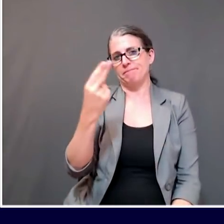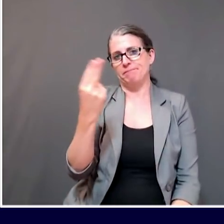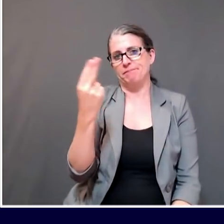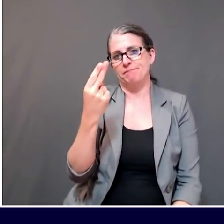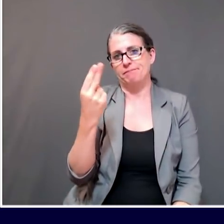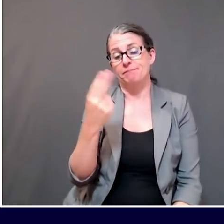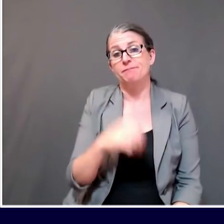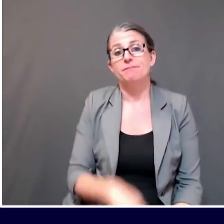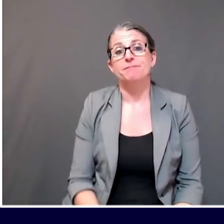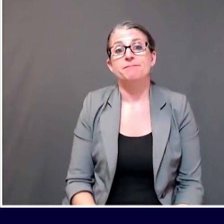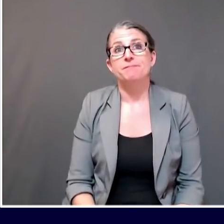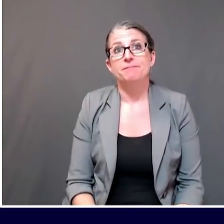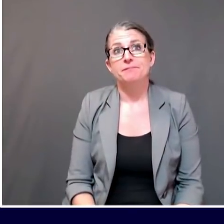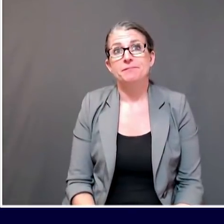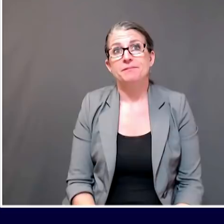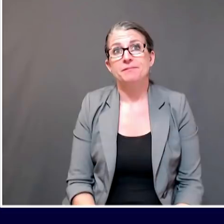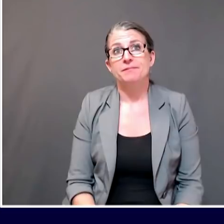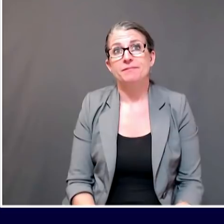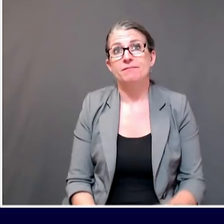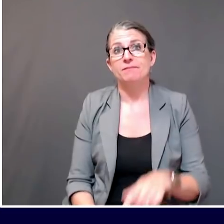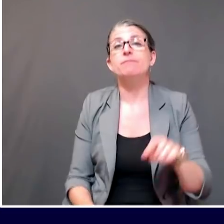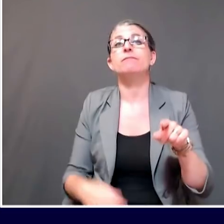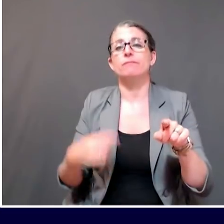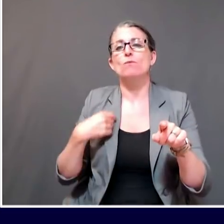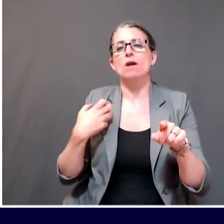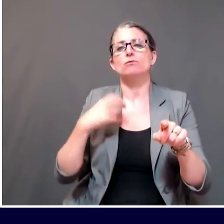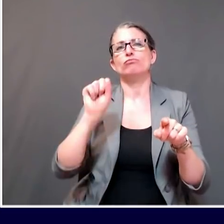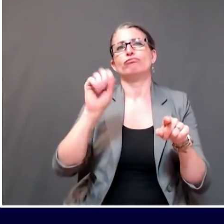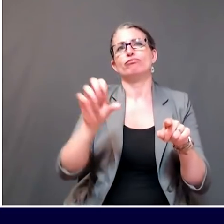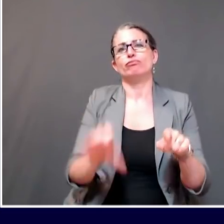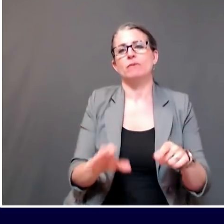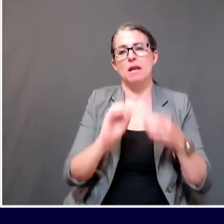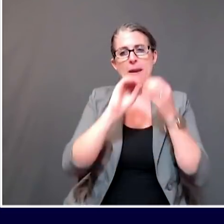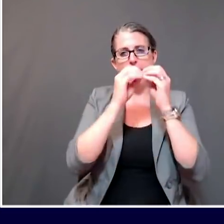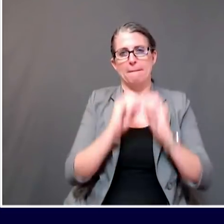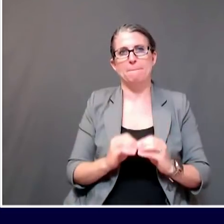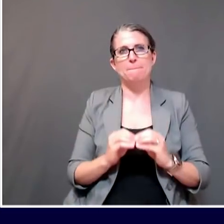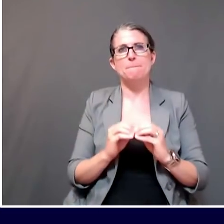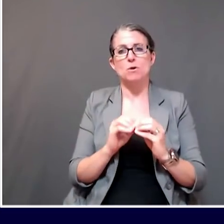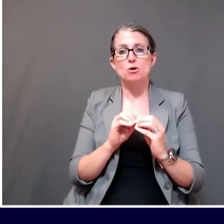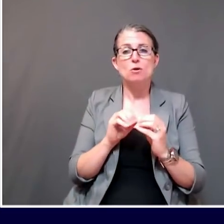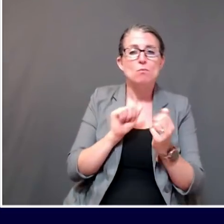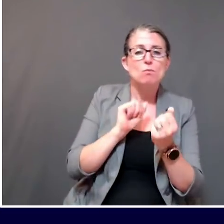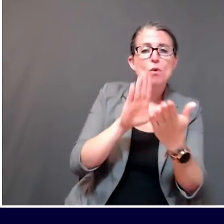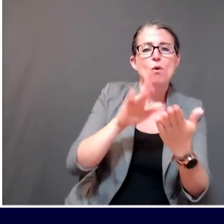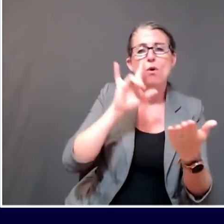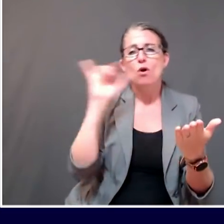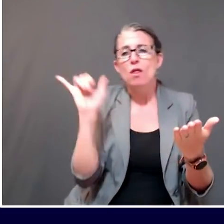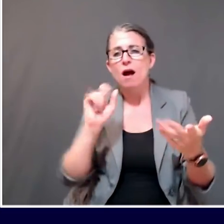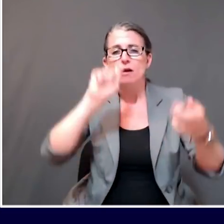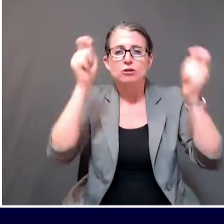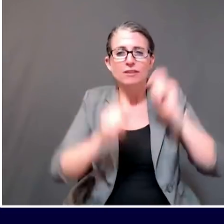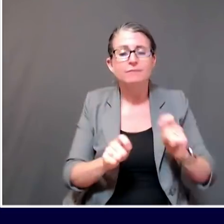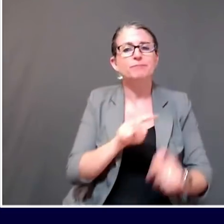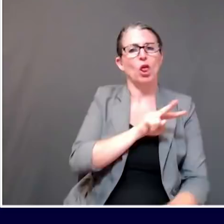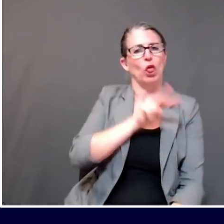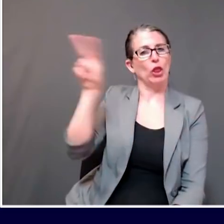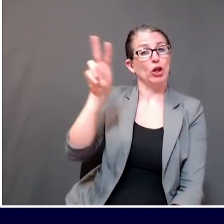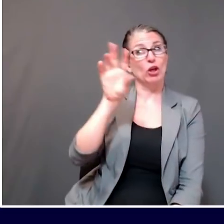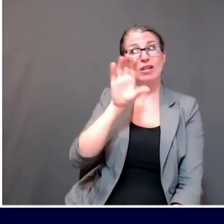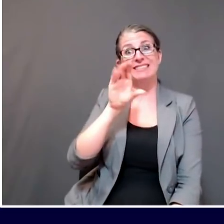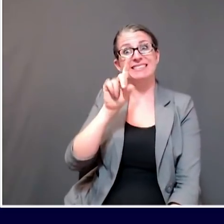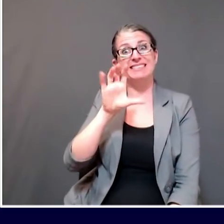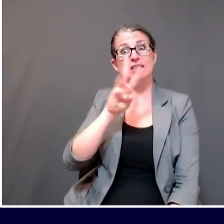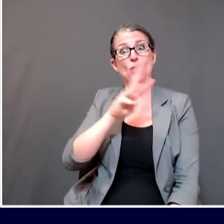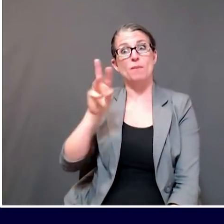change to our numbers that will be on our website starting tomorrow. For those of you who have been looking closely